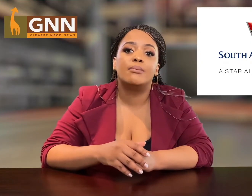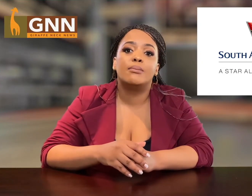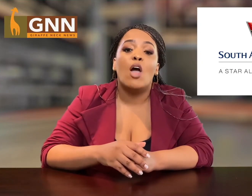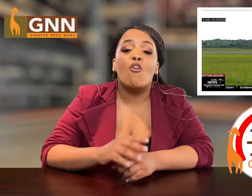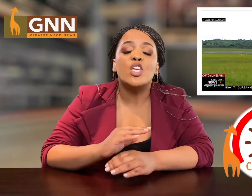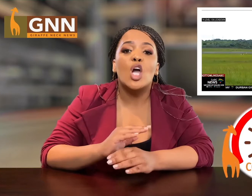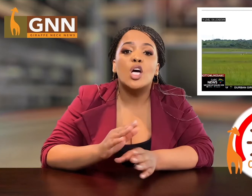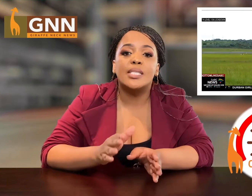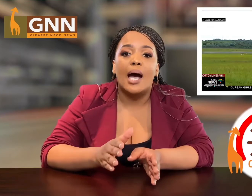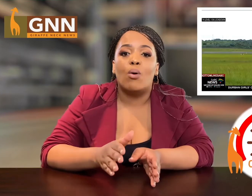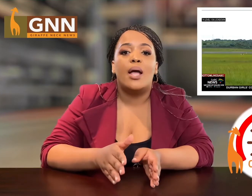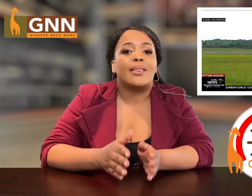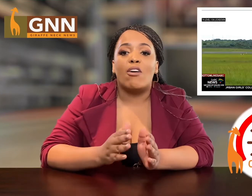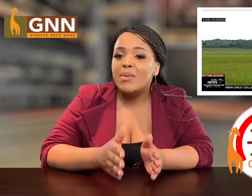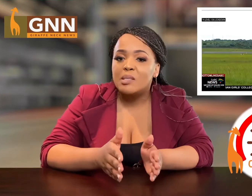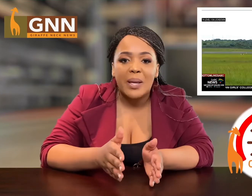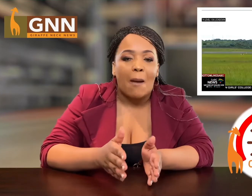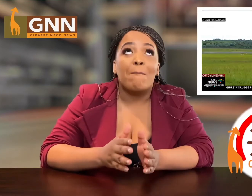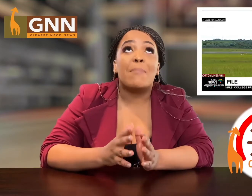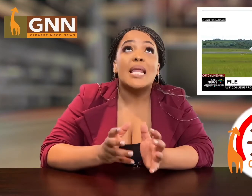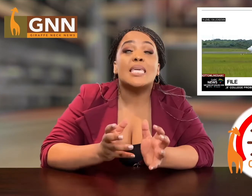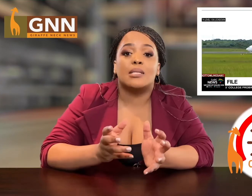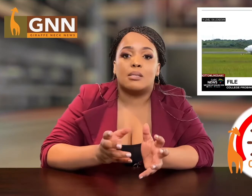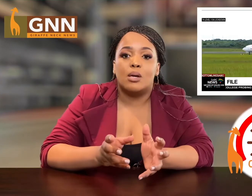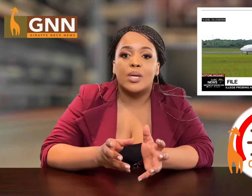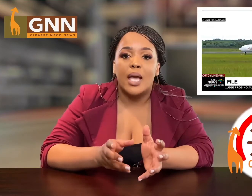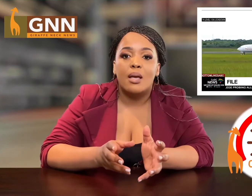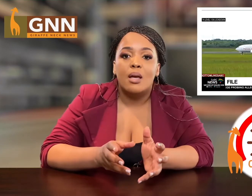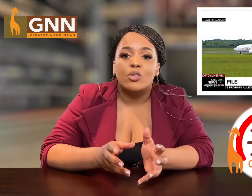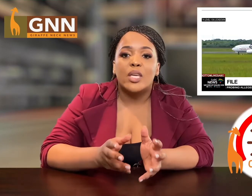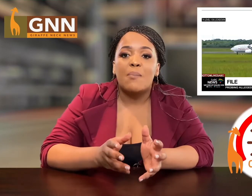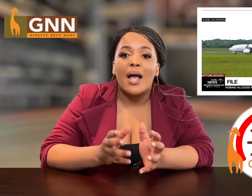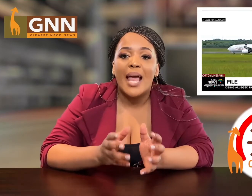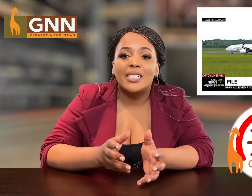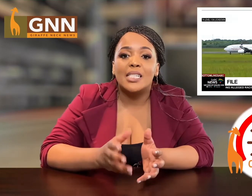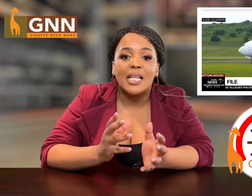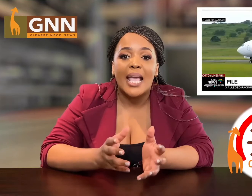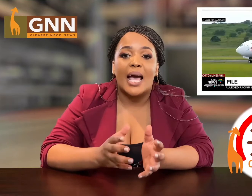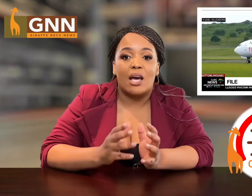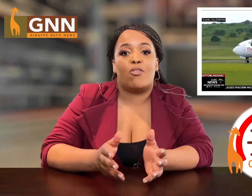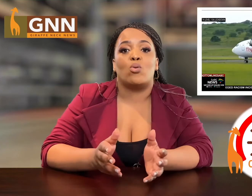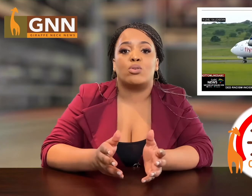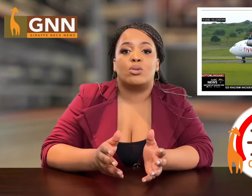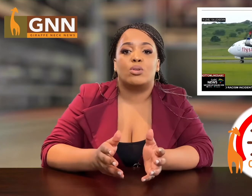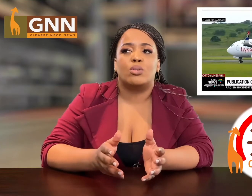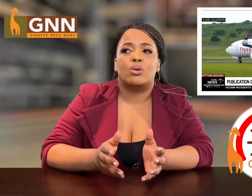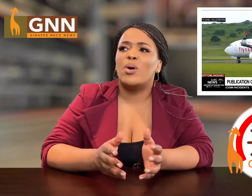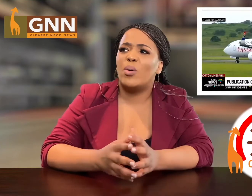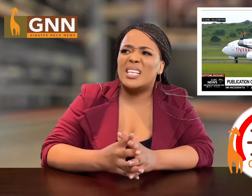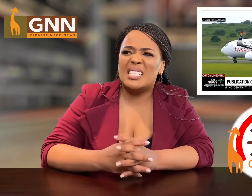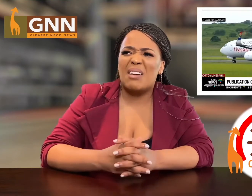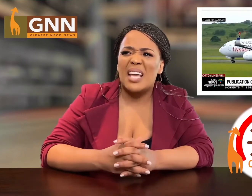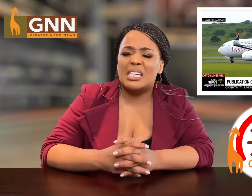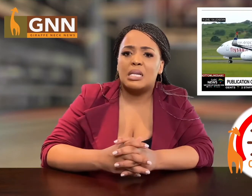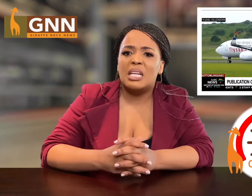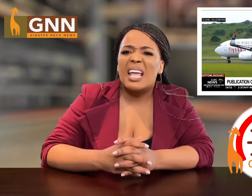mine. For years now, government spent billions, to keep our national airline afloat. Or